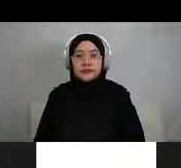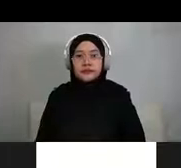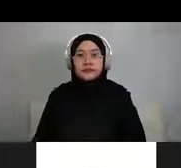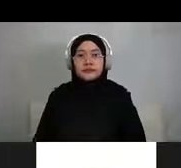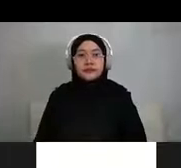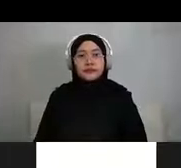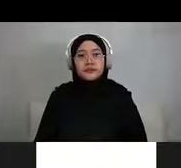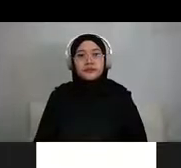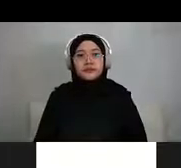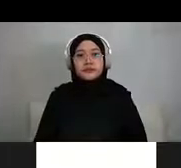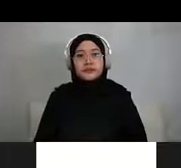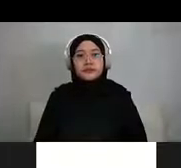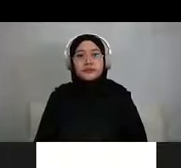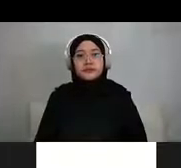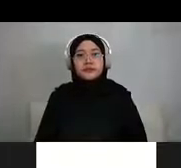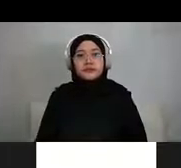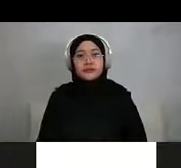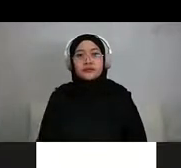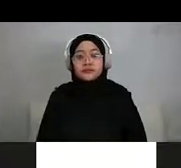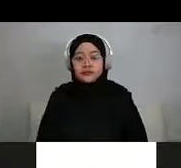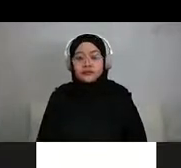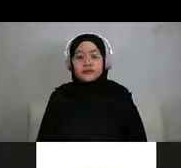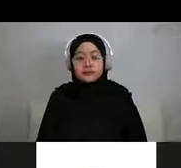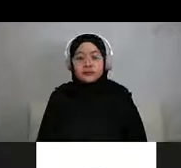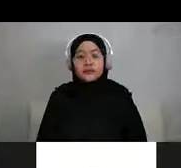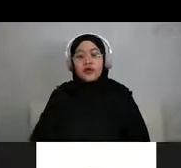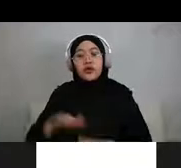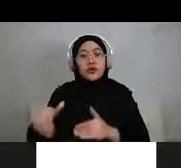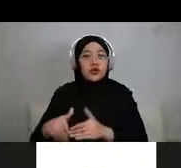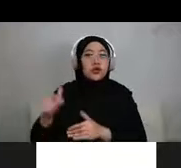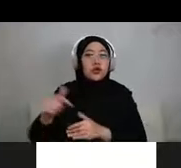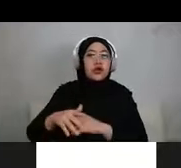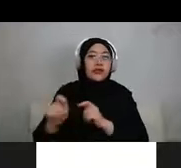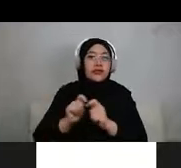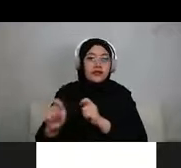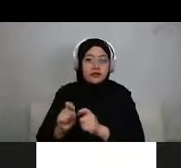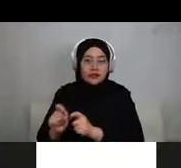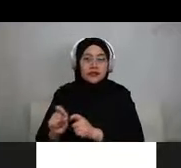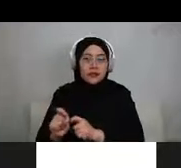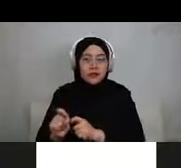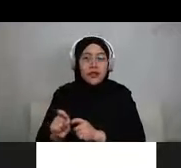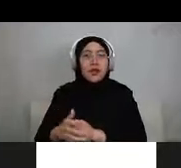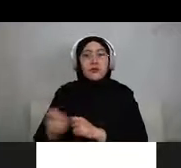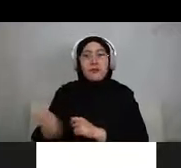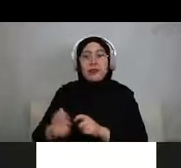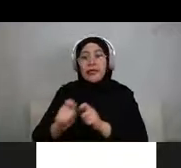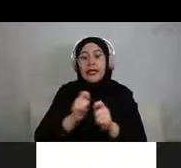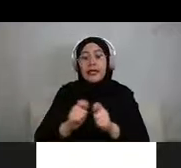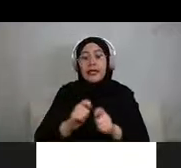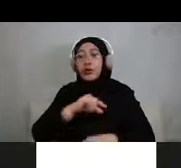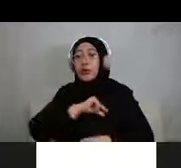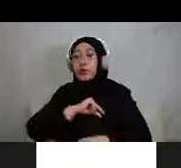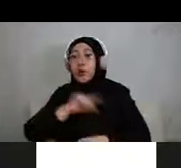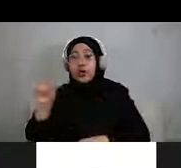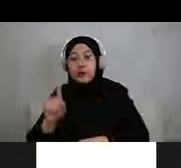the account from the beginning itself. And all the ticket sales were deposited into that bank account. And that is enough to pay for the running